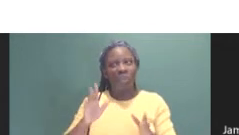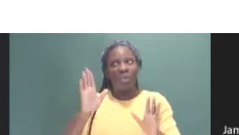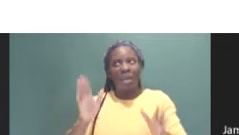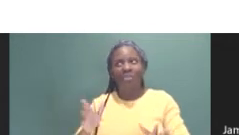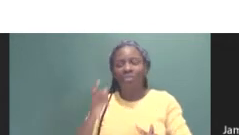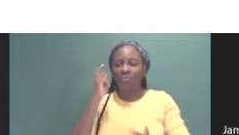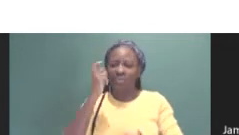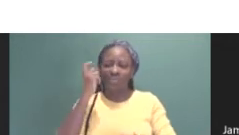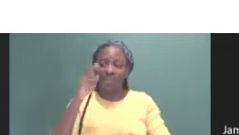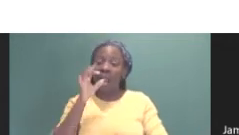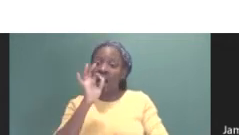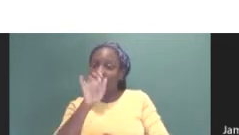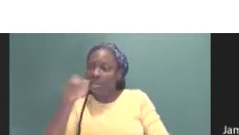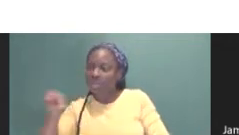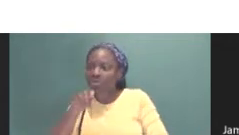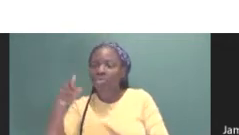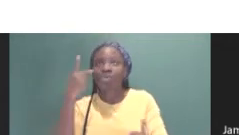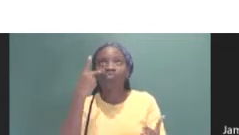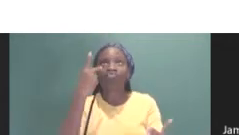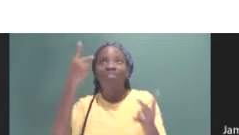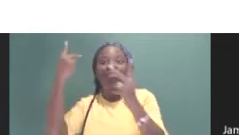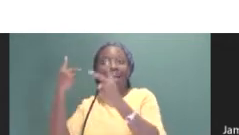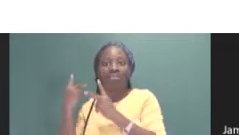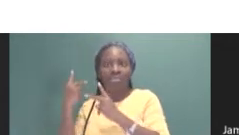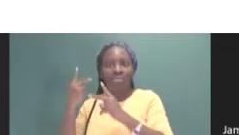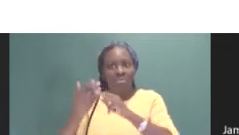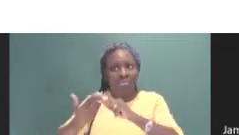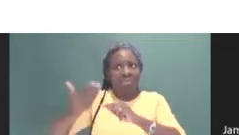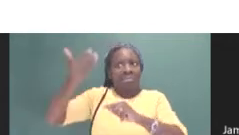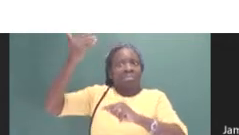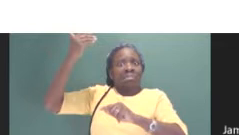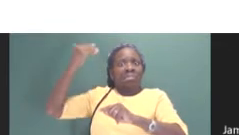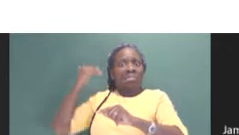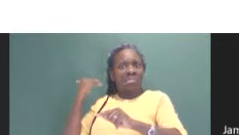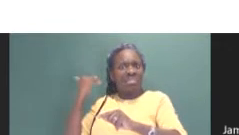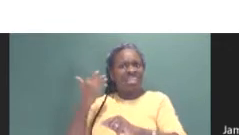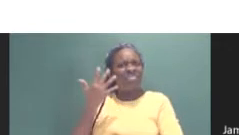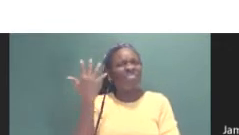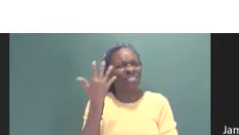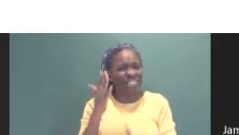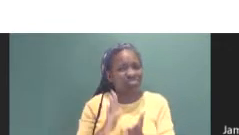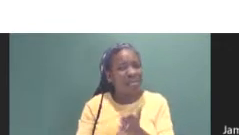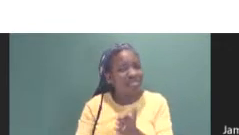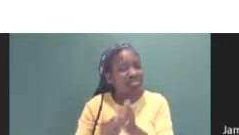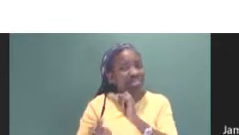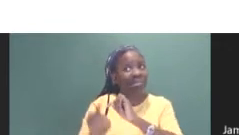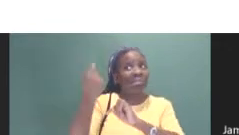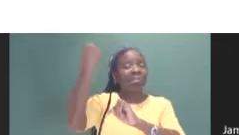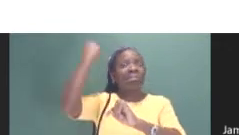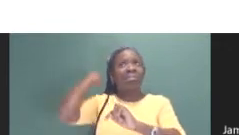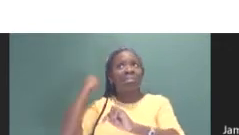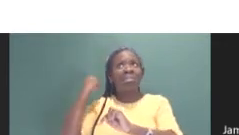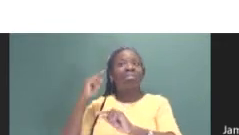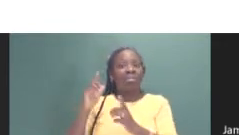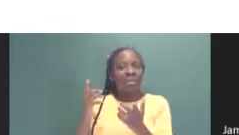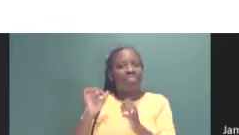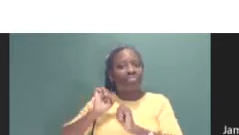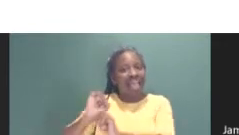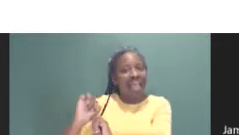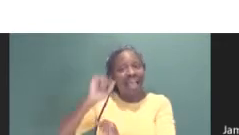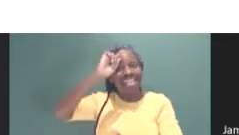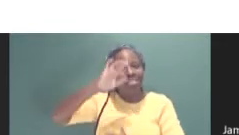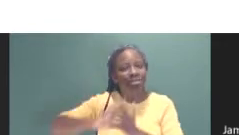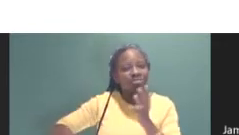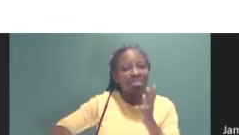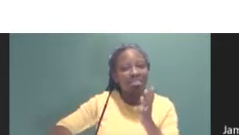far back over quite a long period of sort of 15 to 16 months on their experiences.